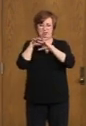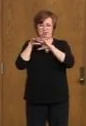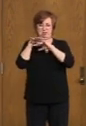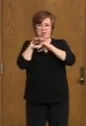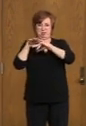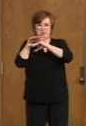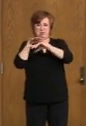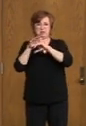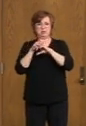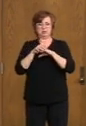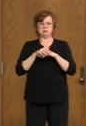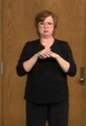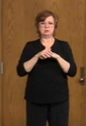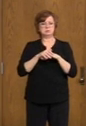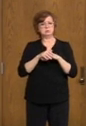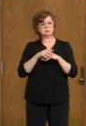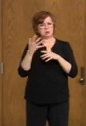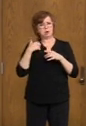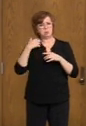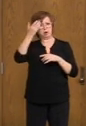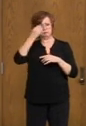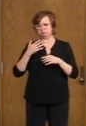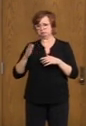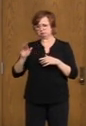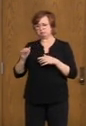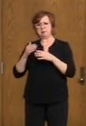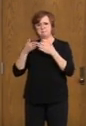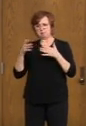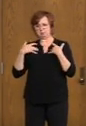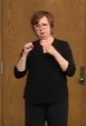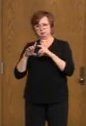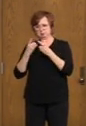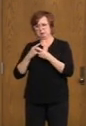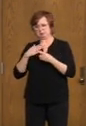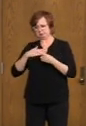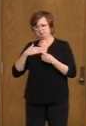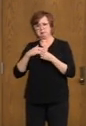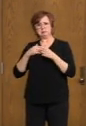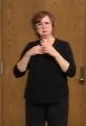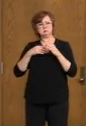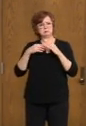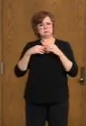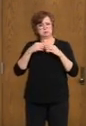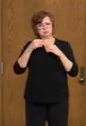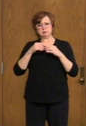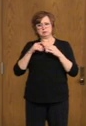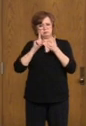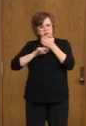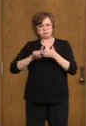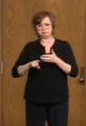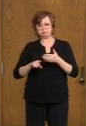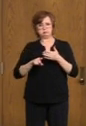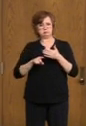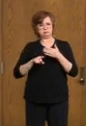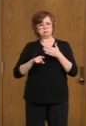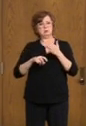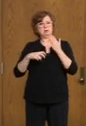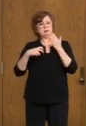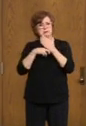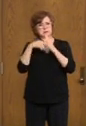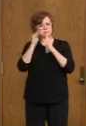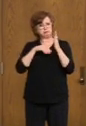they do need to be punished. And I've asked public health to look at, is there other opportunities in addition to fines, including closing